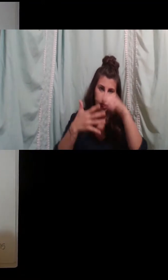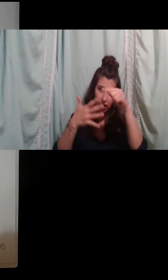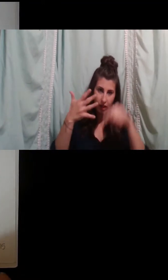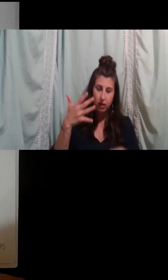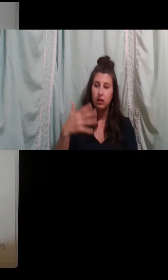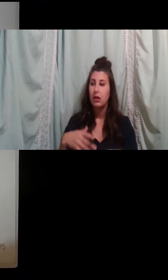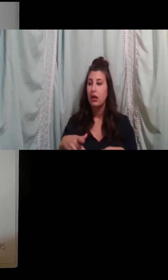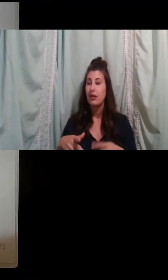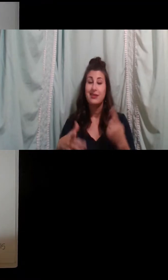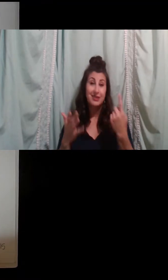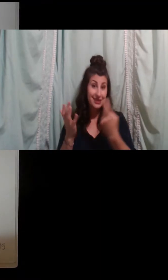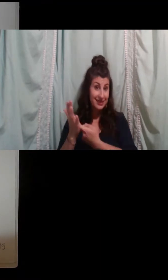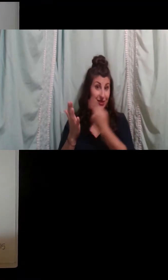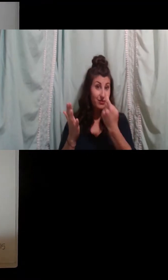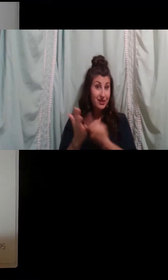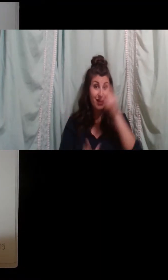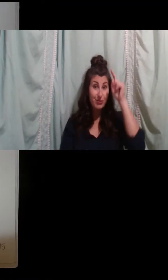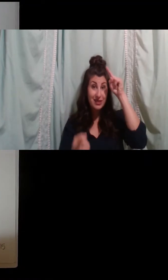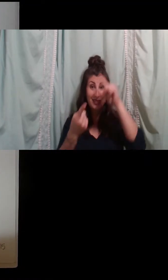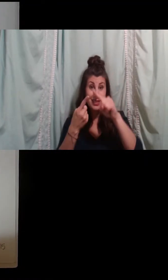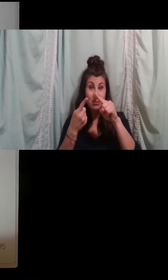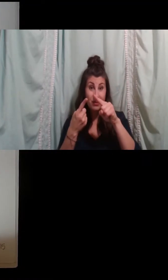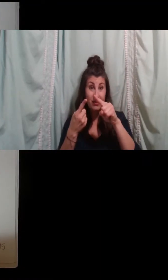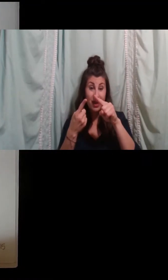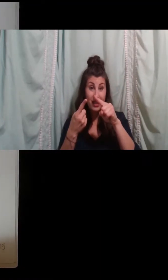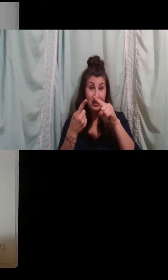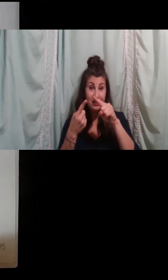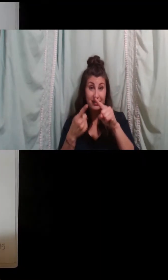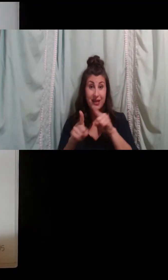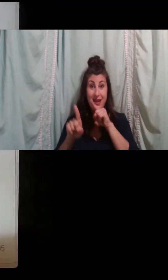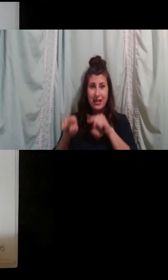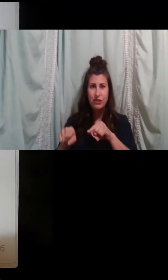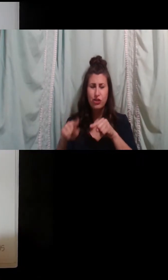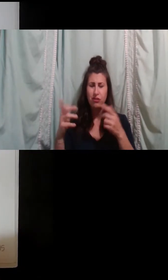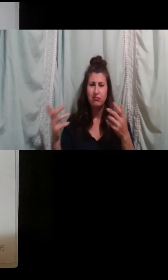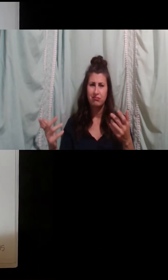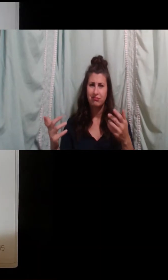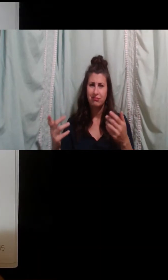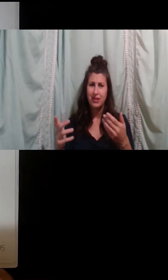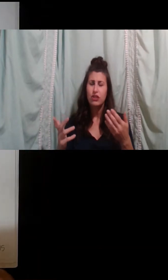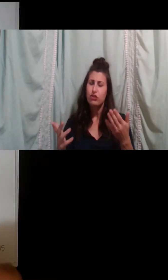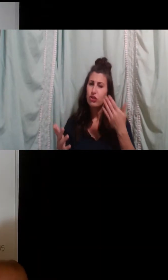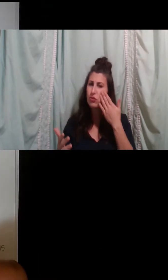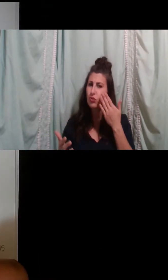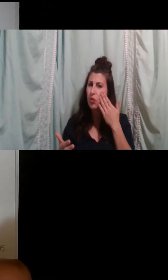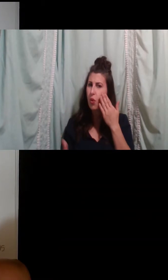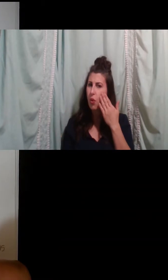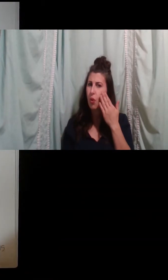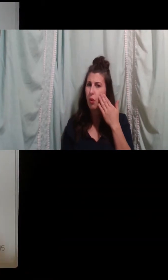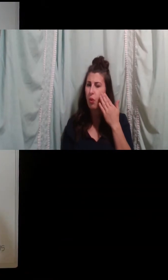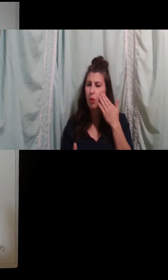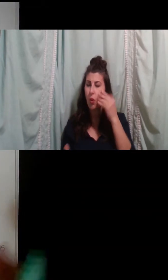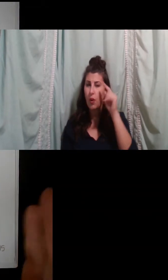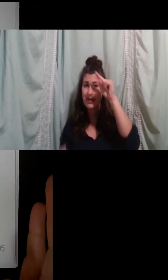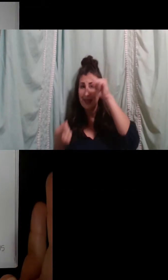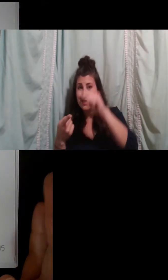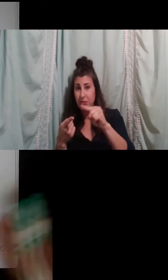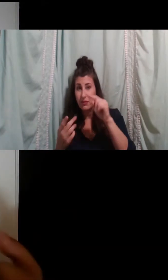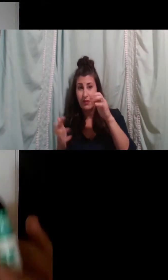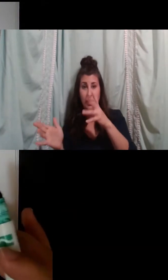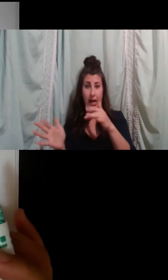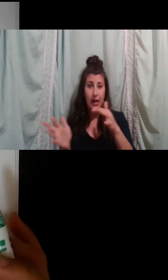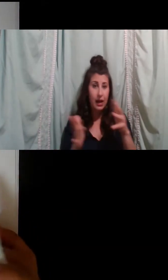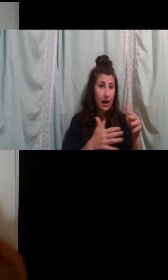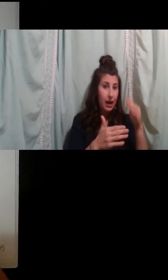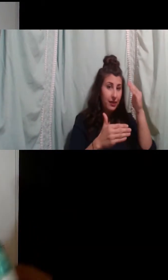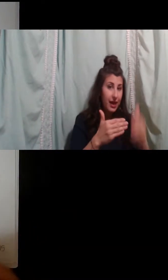evaluate, sometimes the only options are a simplified version. All right, just be familiar with simplifying